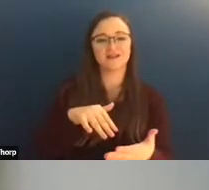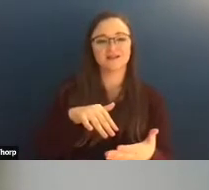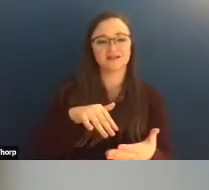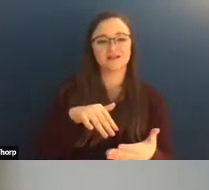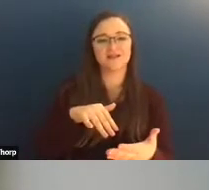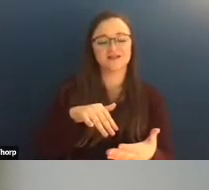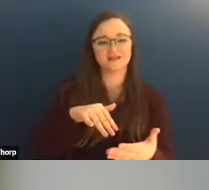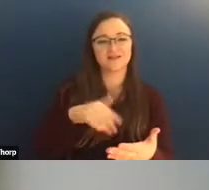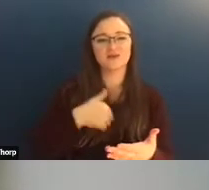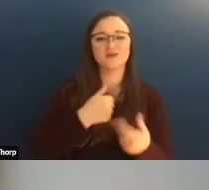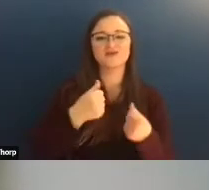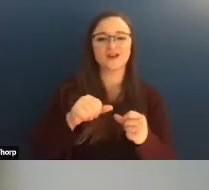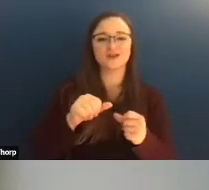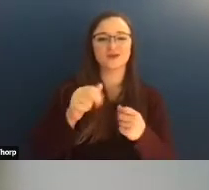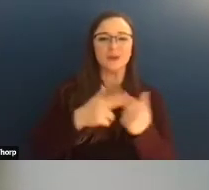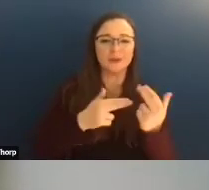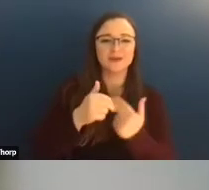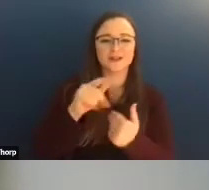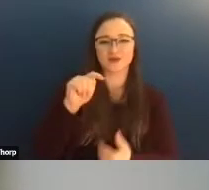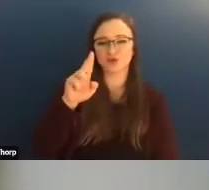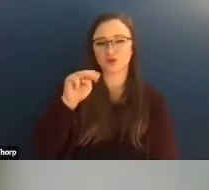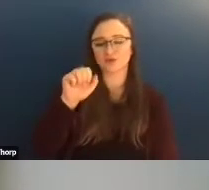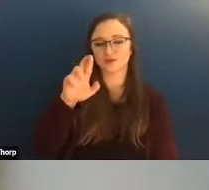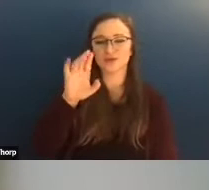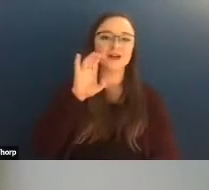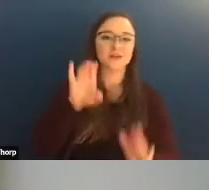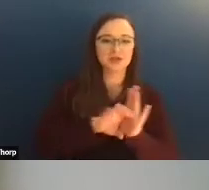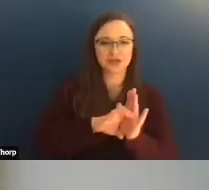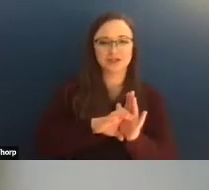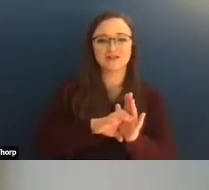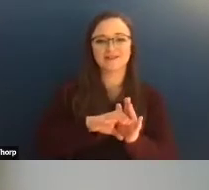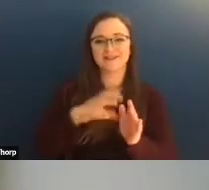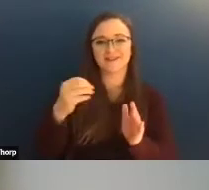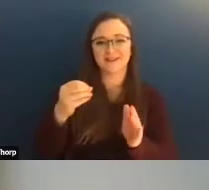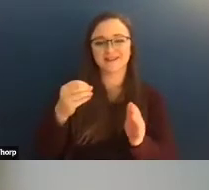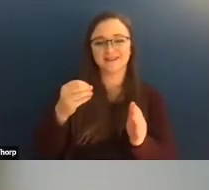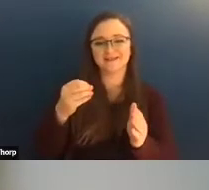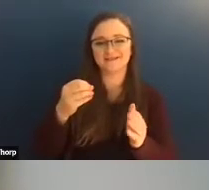we try to build tumor imaging agents and tumor therapeutic agents.